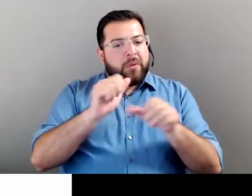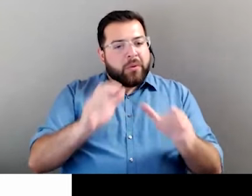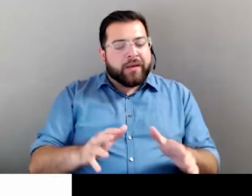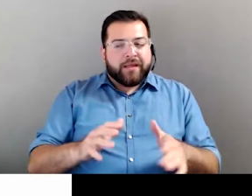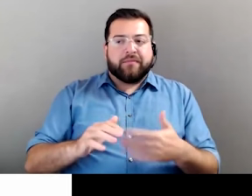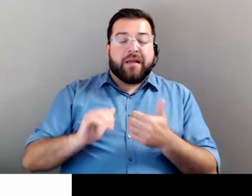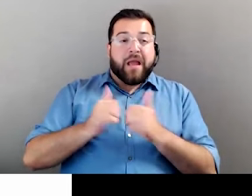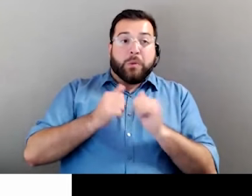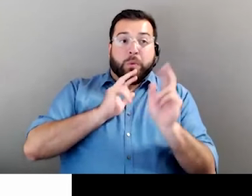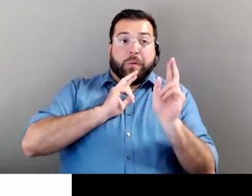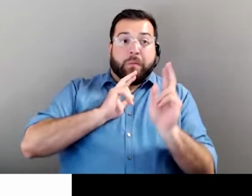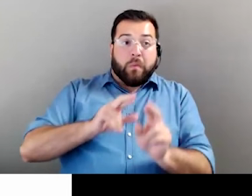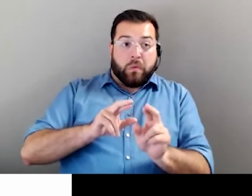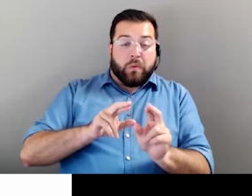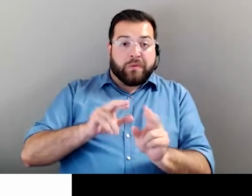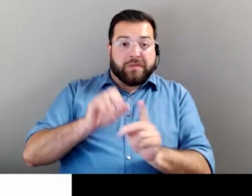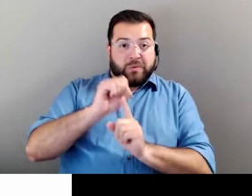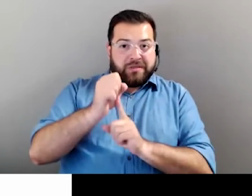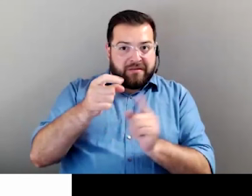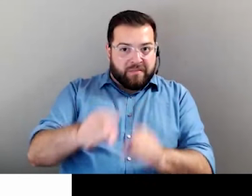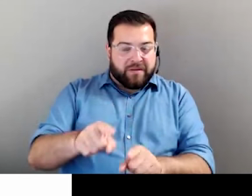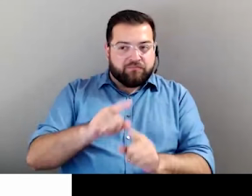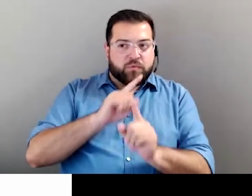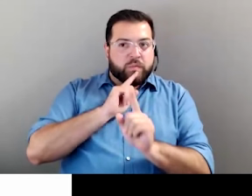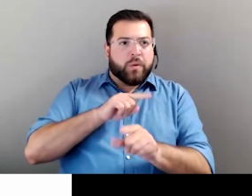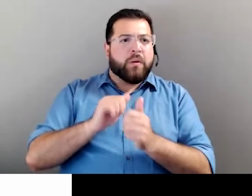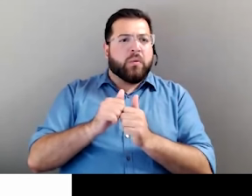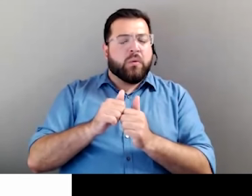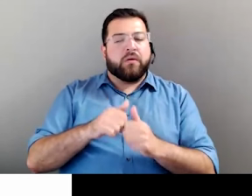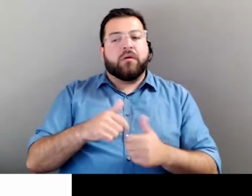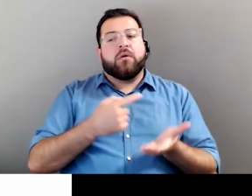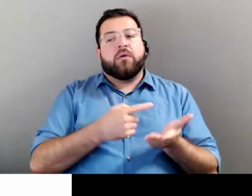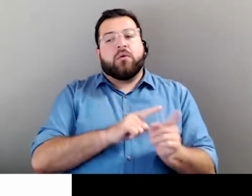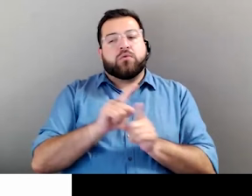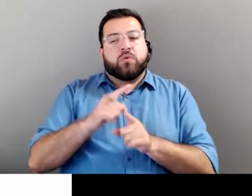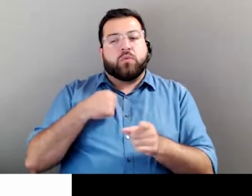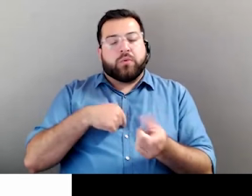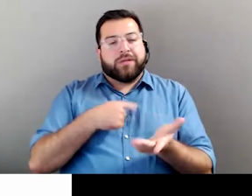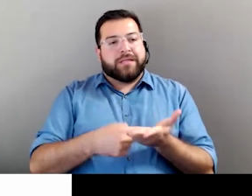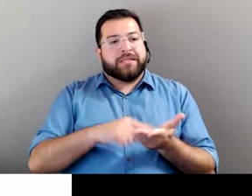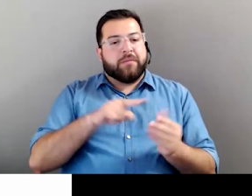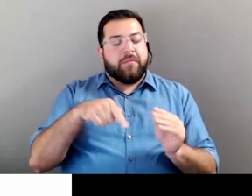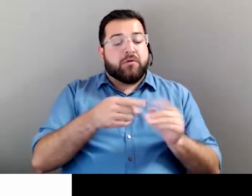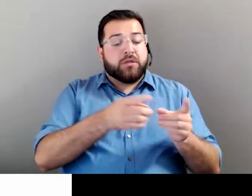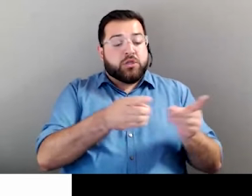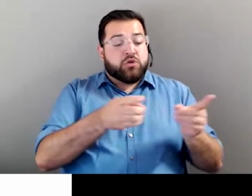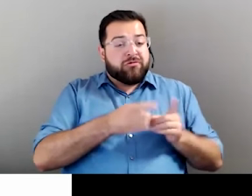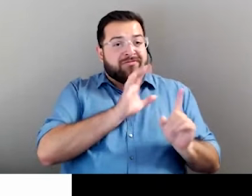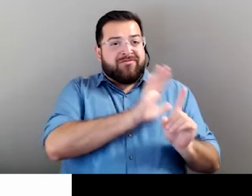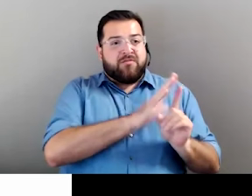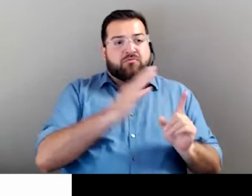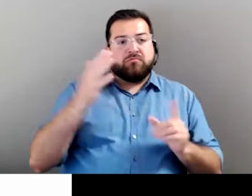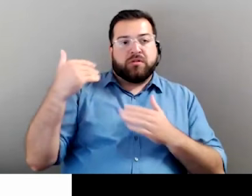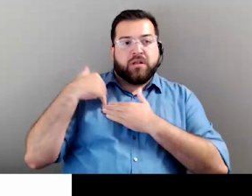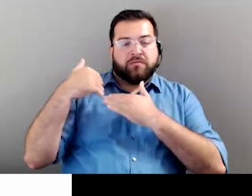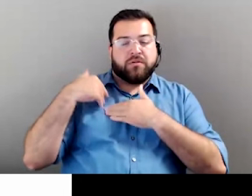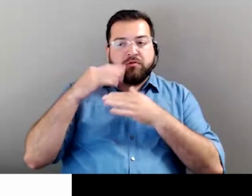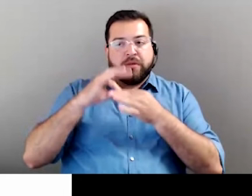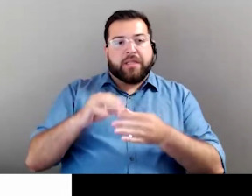violation. We're also gonna go over the college or the district's obligations under Title IX and the Title